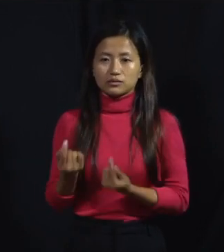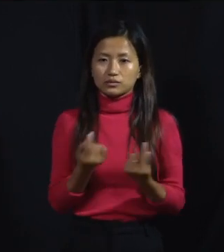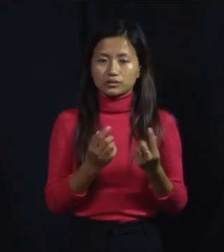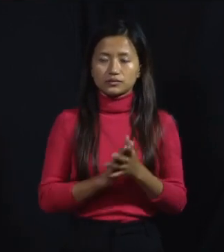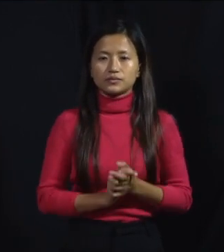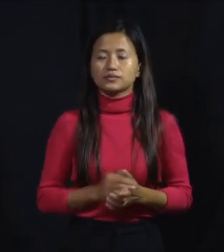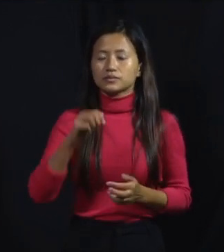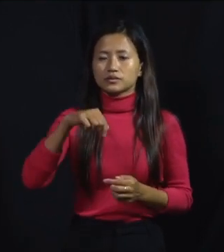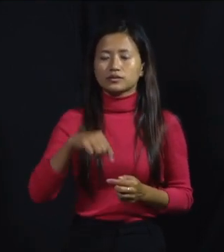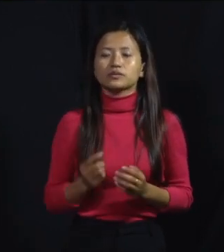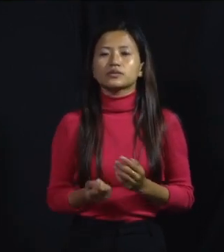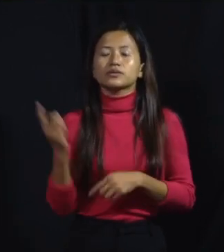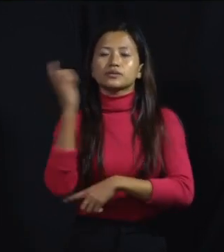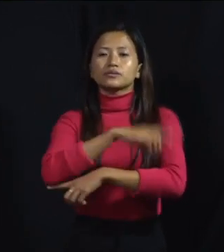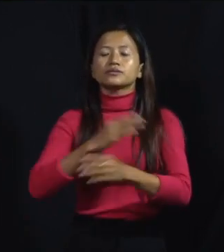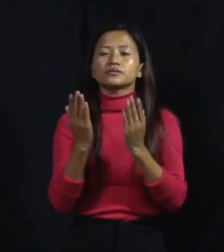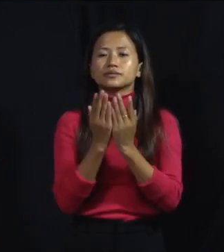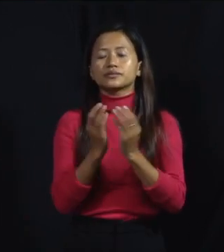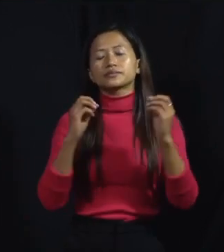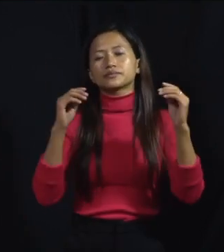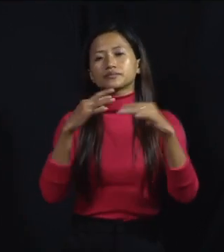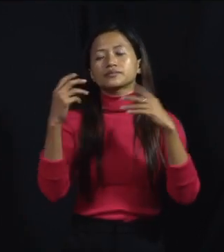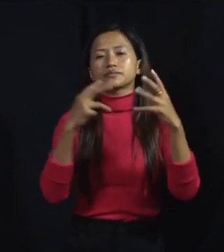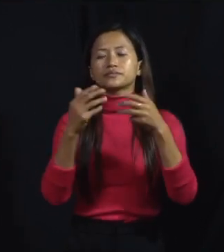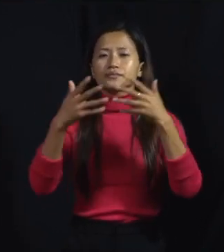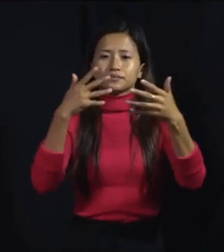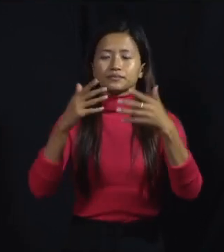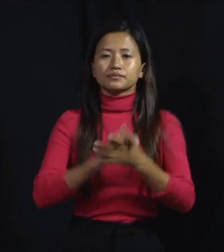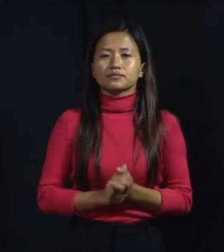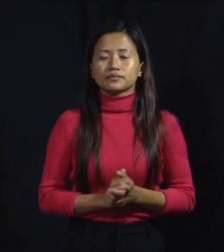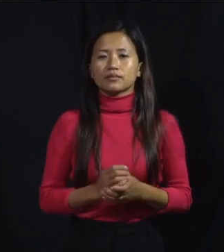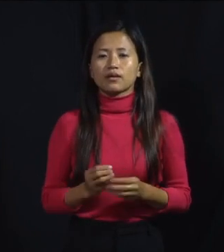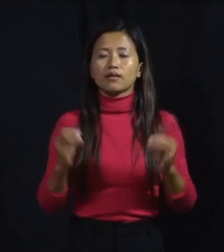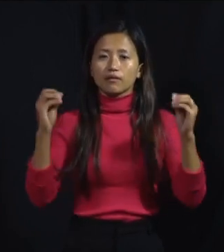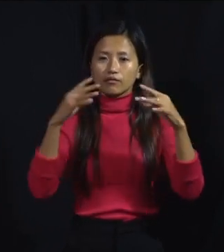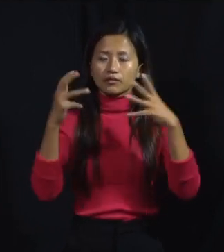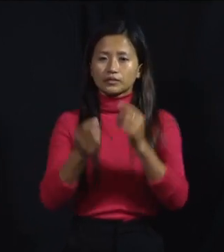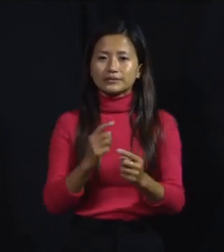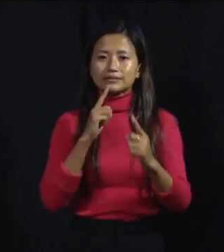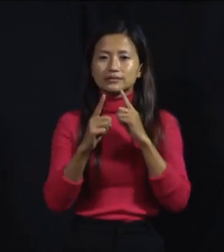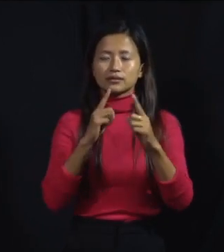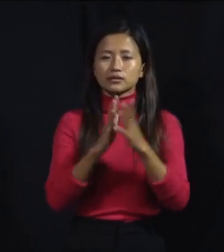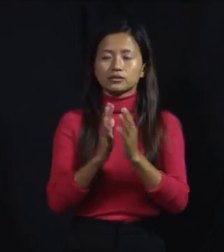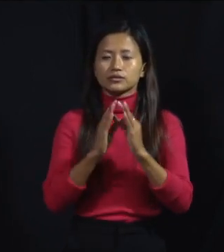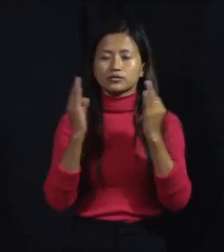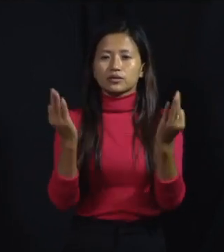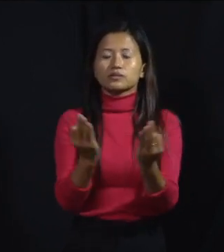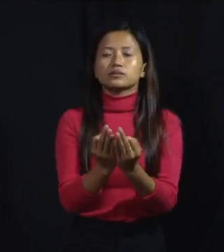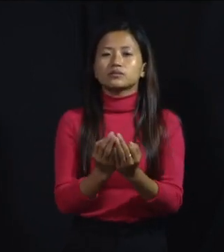so today we will be studying about environment. So here, environment means interaction with